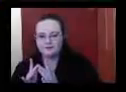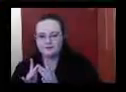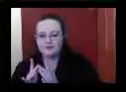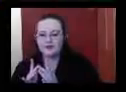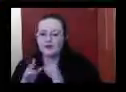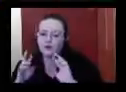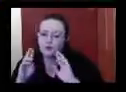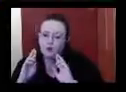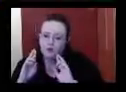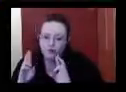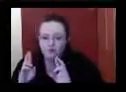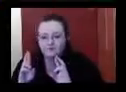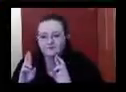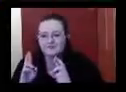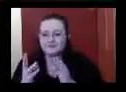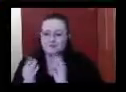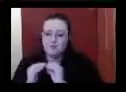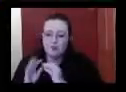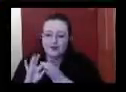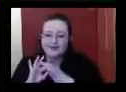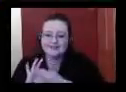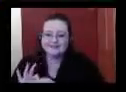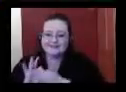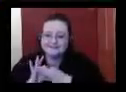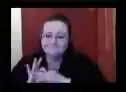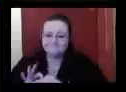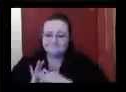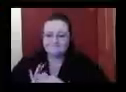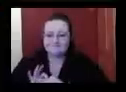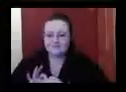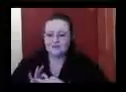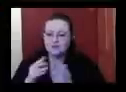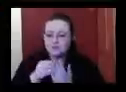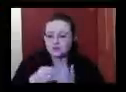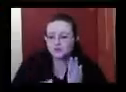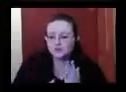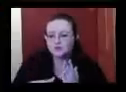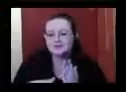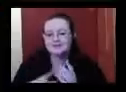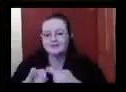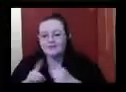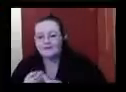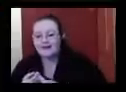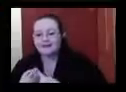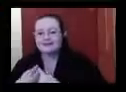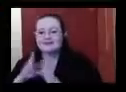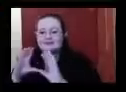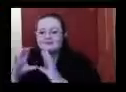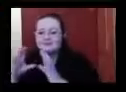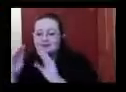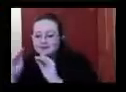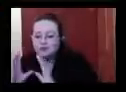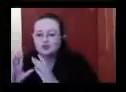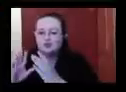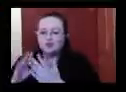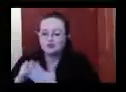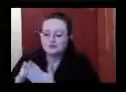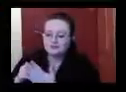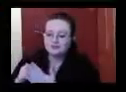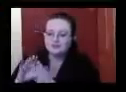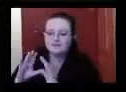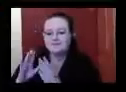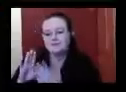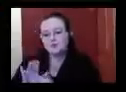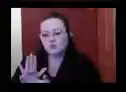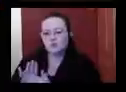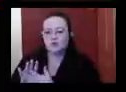to reestablish connections with their school and their peers, which we think will help promote positive mental health